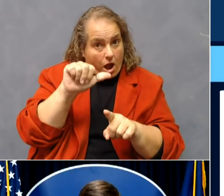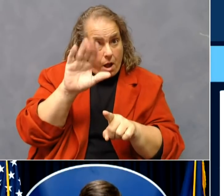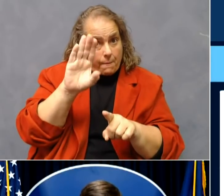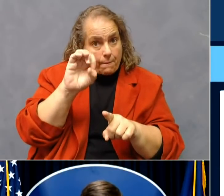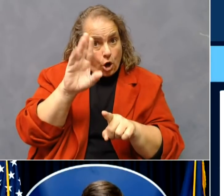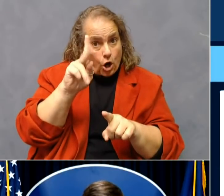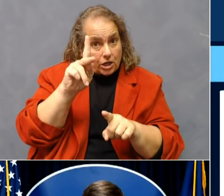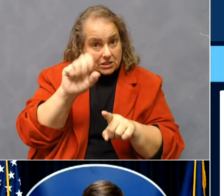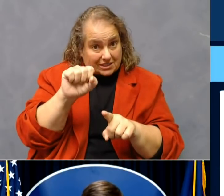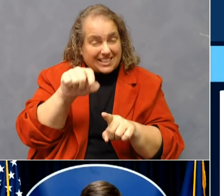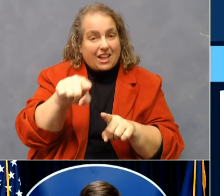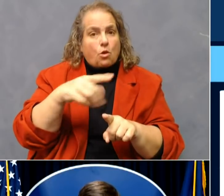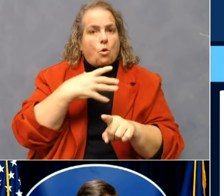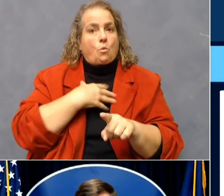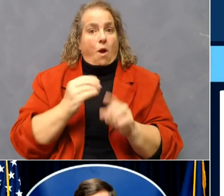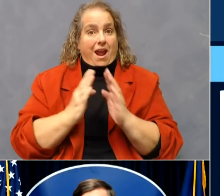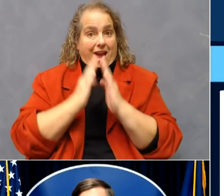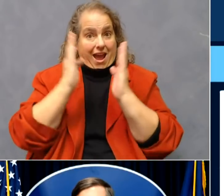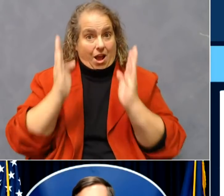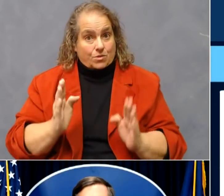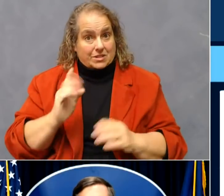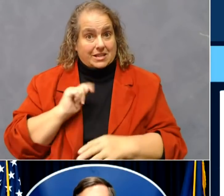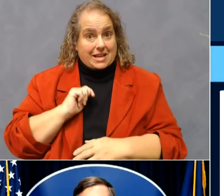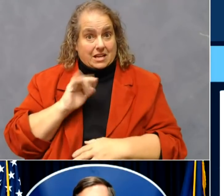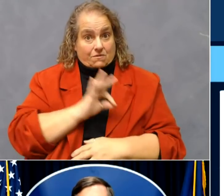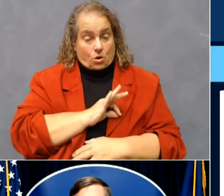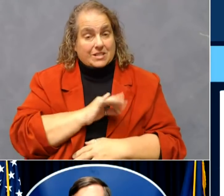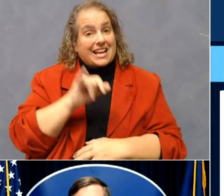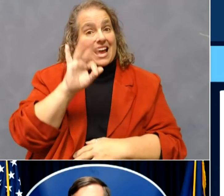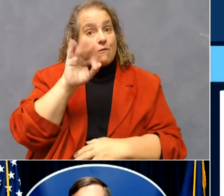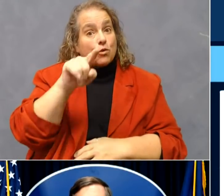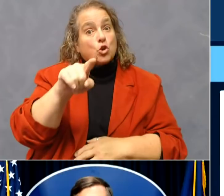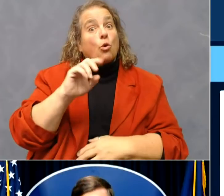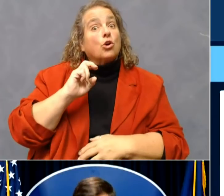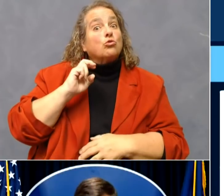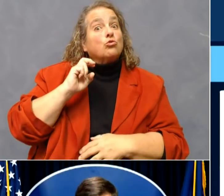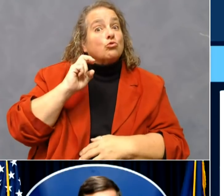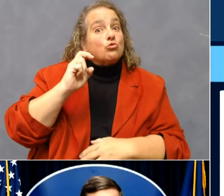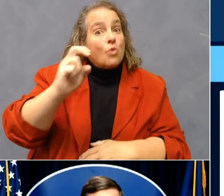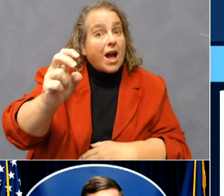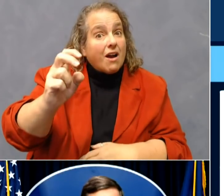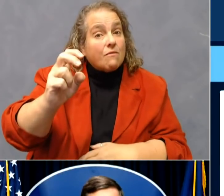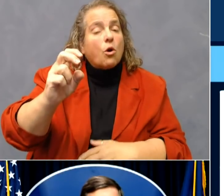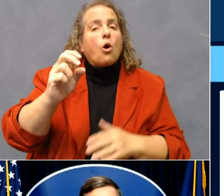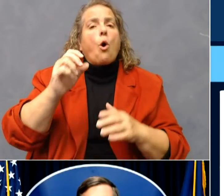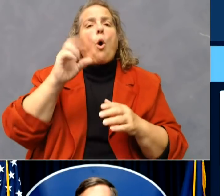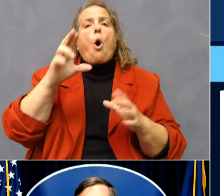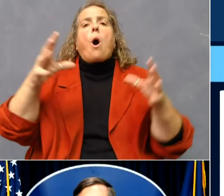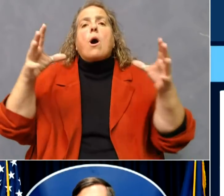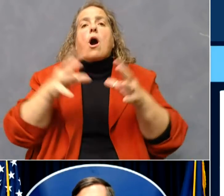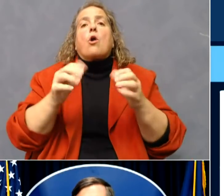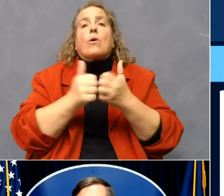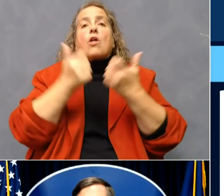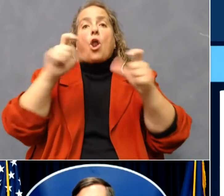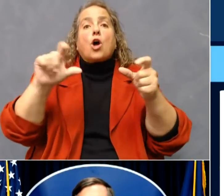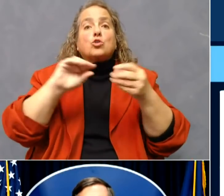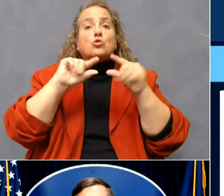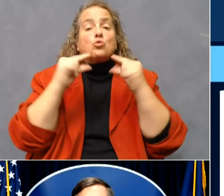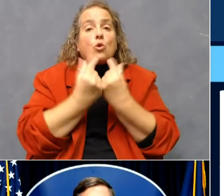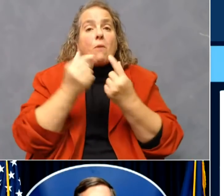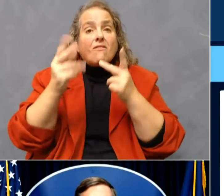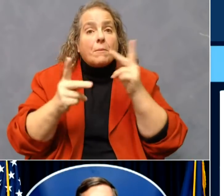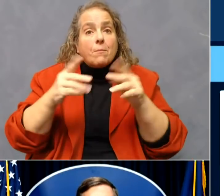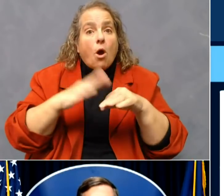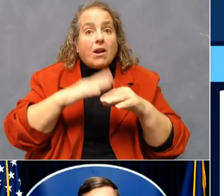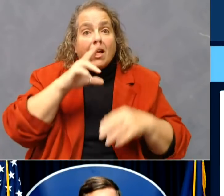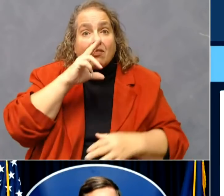what you should do if you travel or got together with large groups of people on Thanksgiving. We need you to assume and act